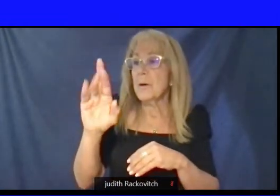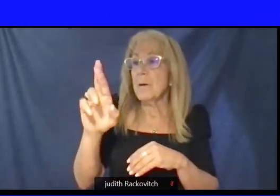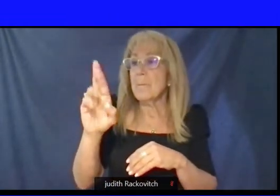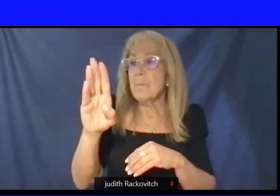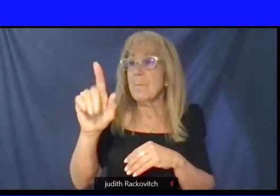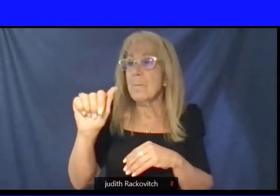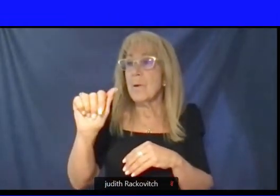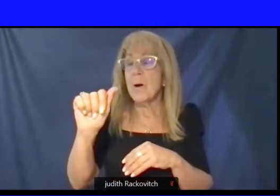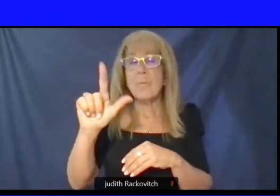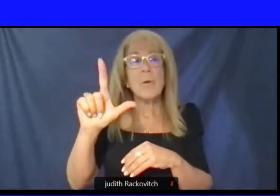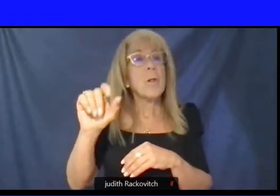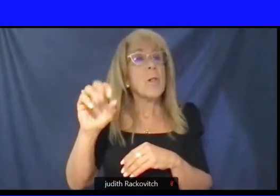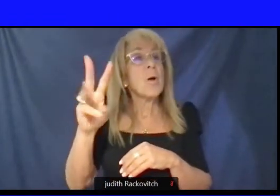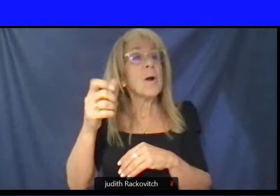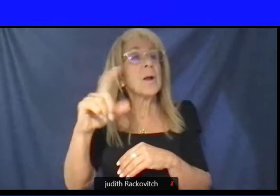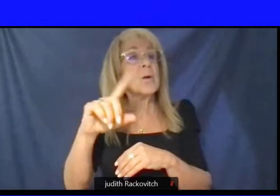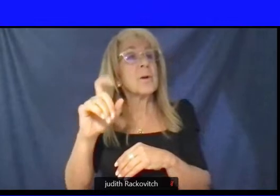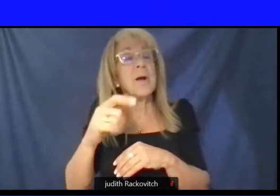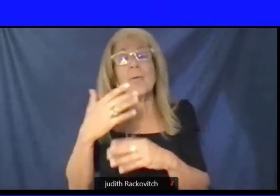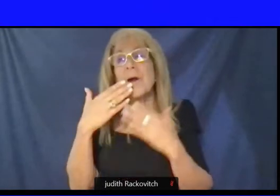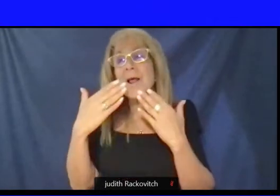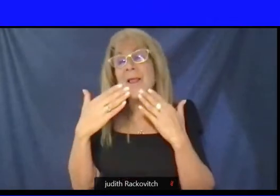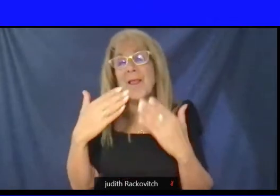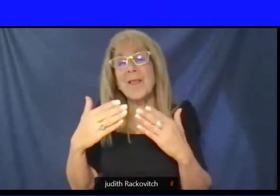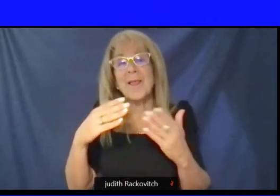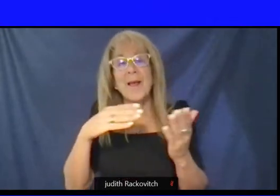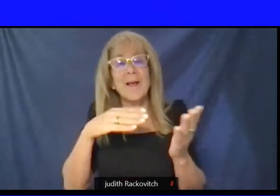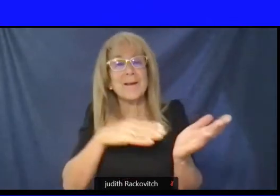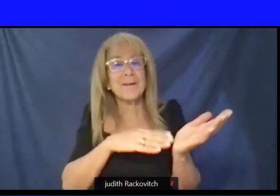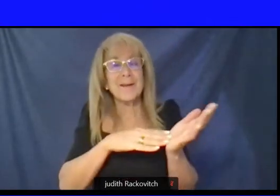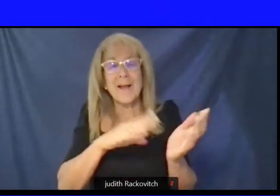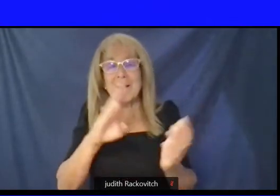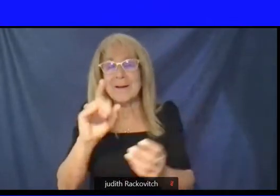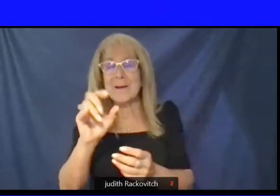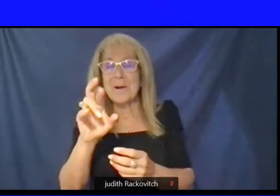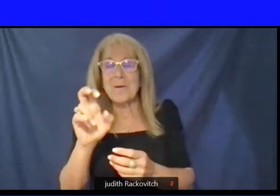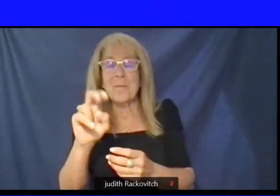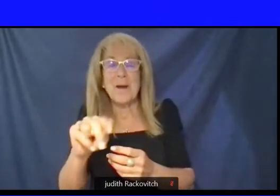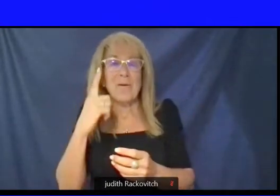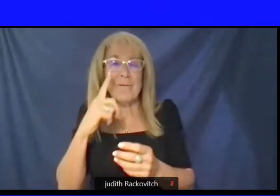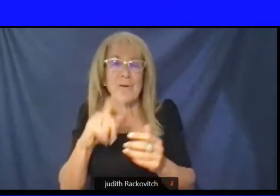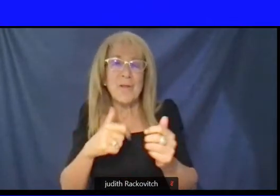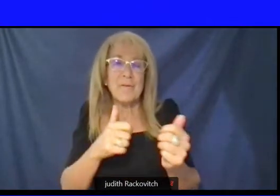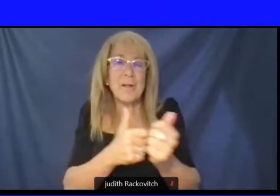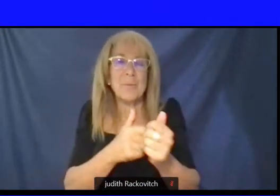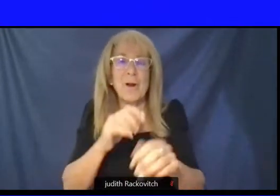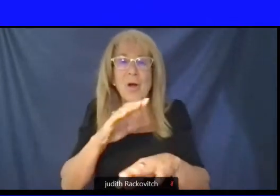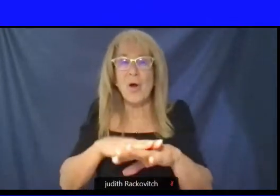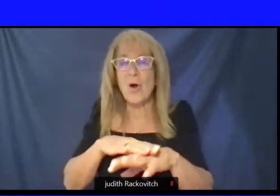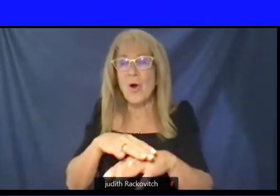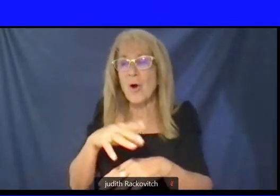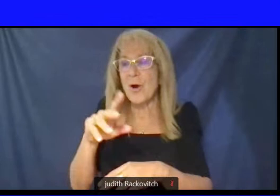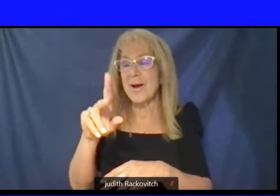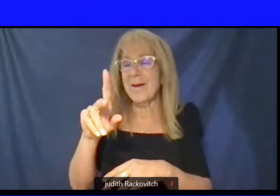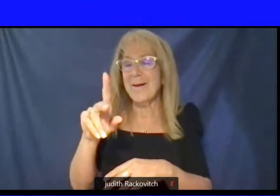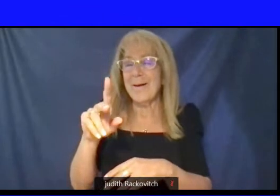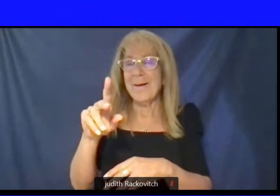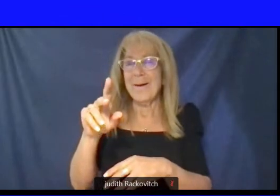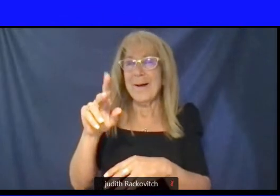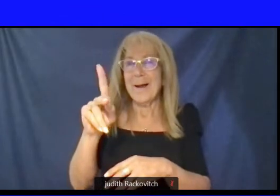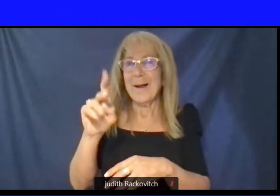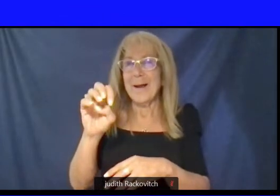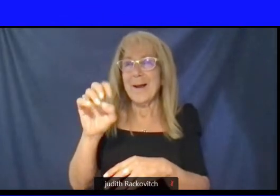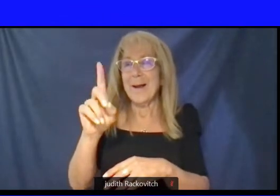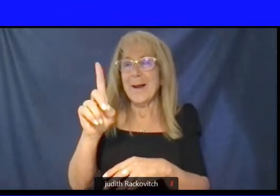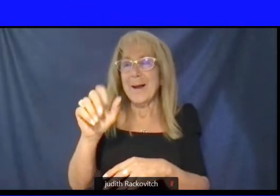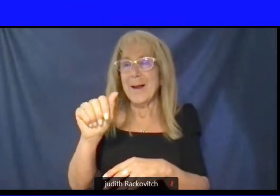All right, then we can move on actually to the Chief Nurse Executive Report, Dr. Sinea. Good morning. In observance with the